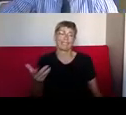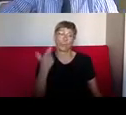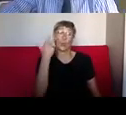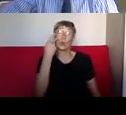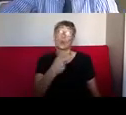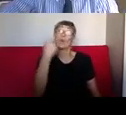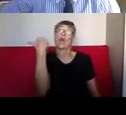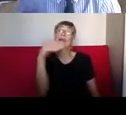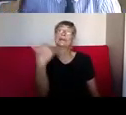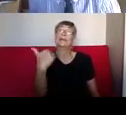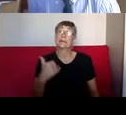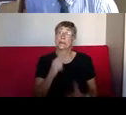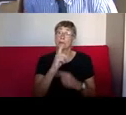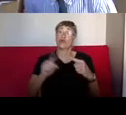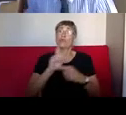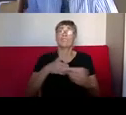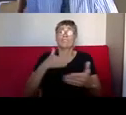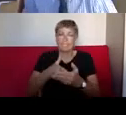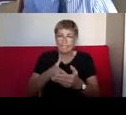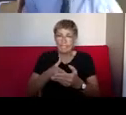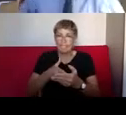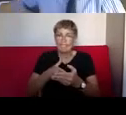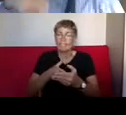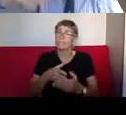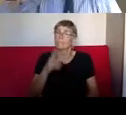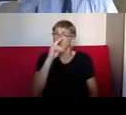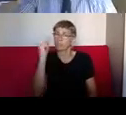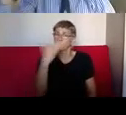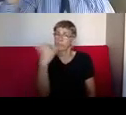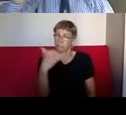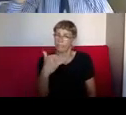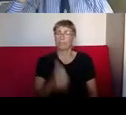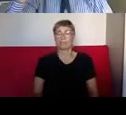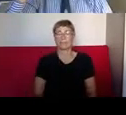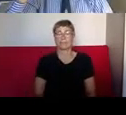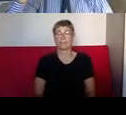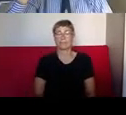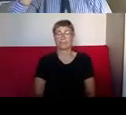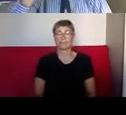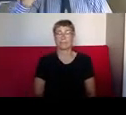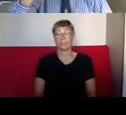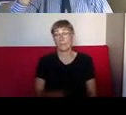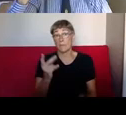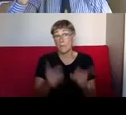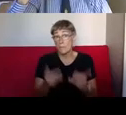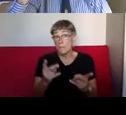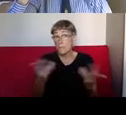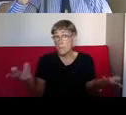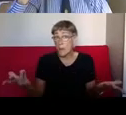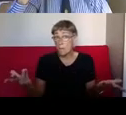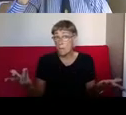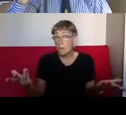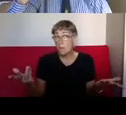several times they don't have the same education and training opportunities of the